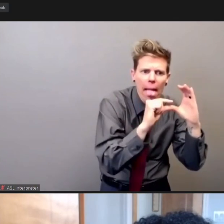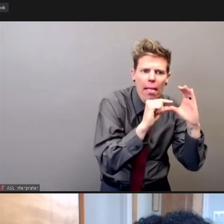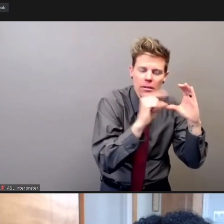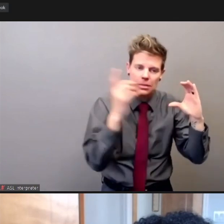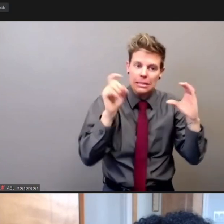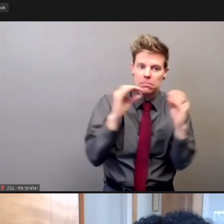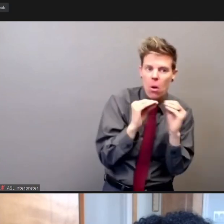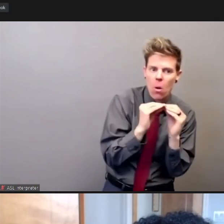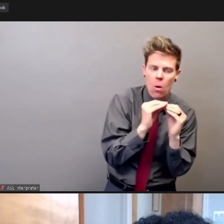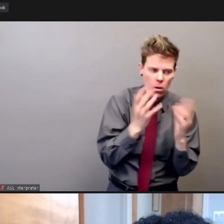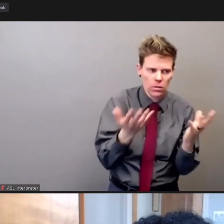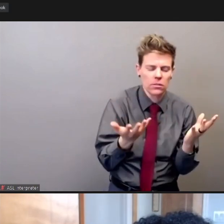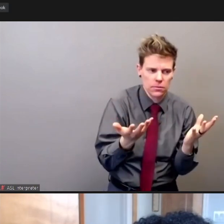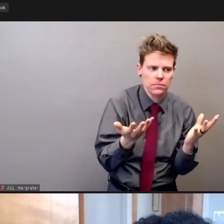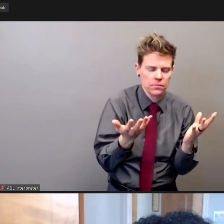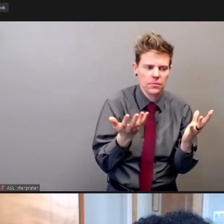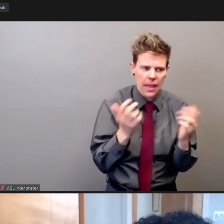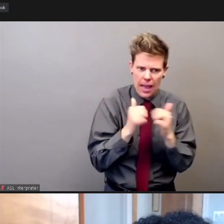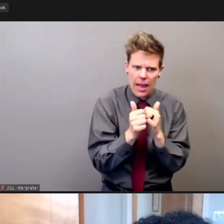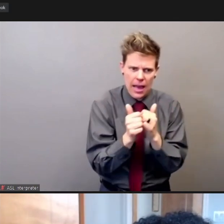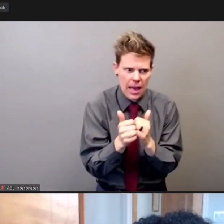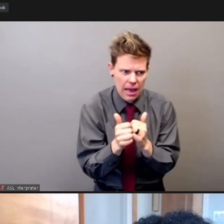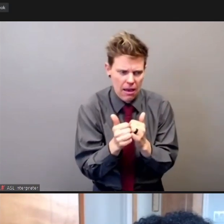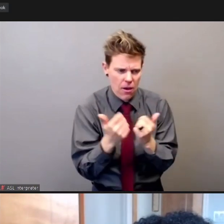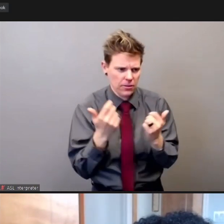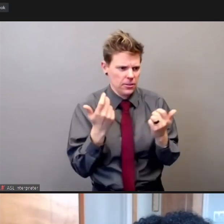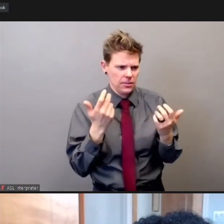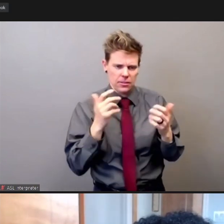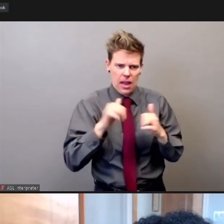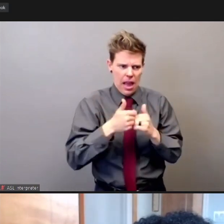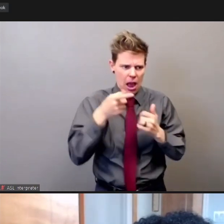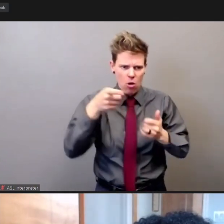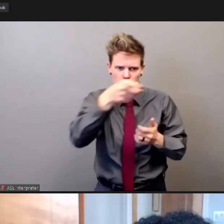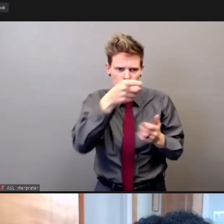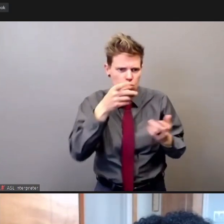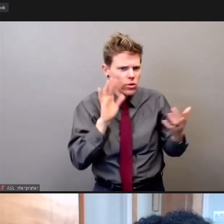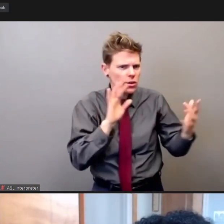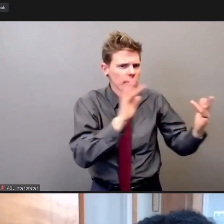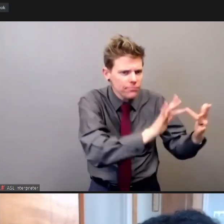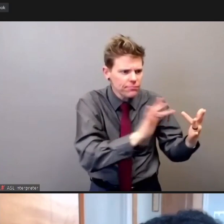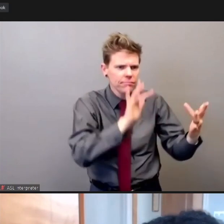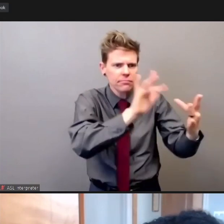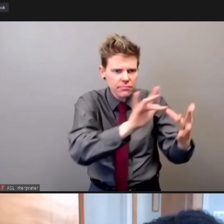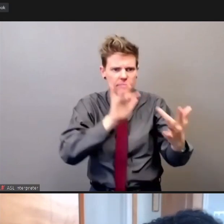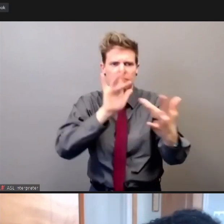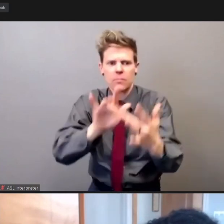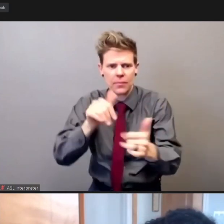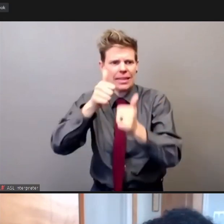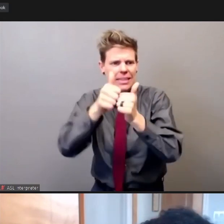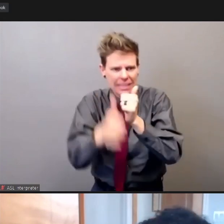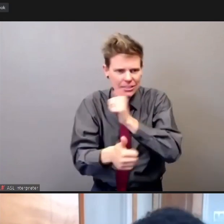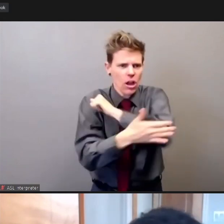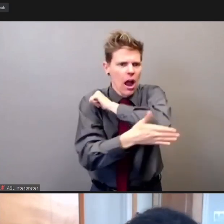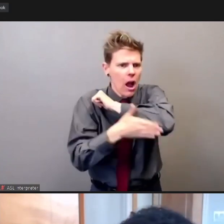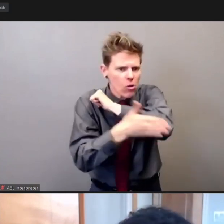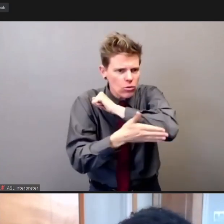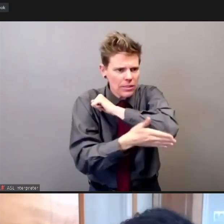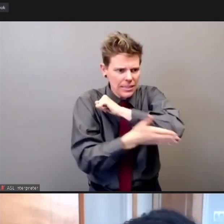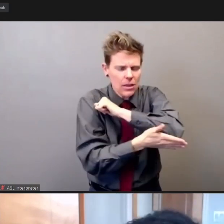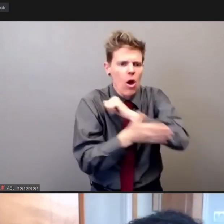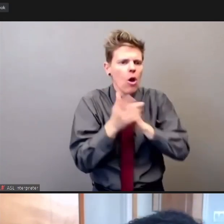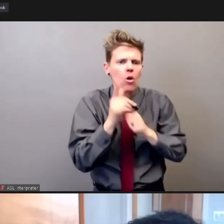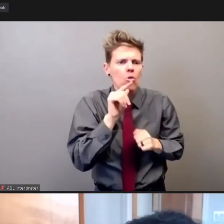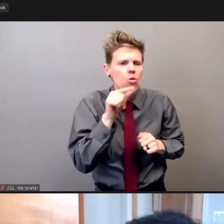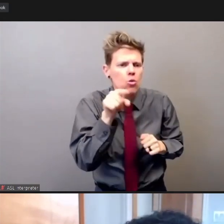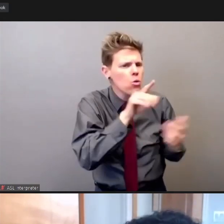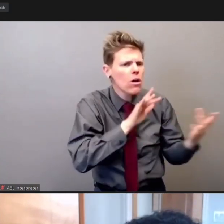I'm wondering how much interaction you're having with counties, who you have those interactions with, and what counties